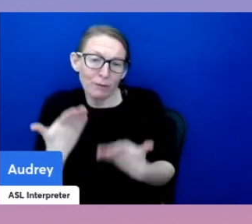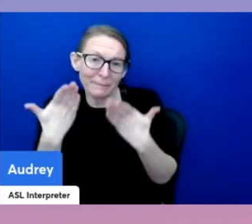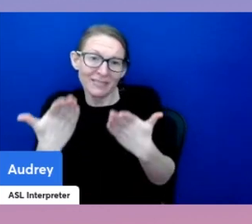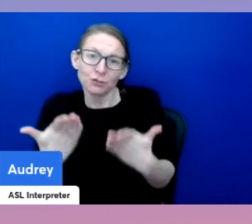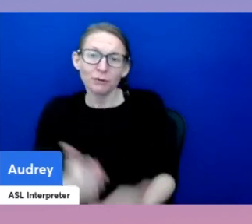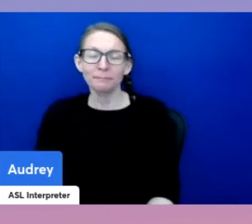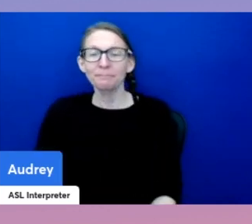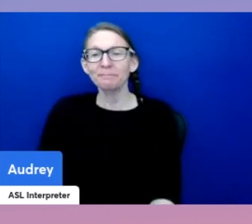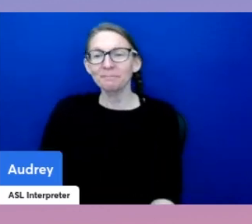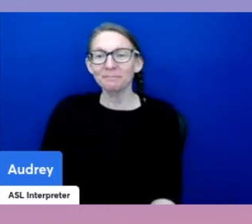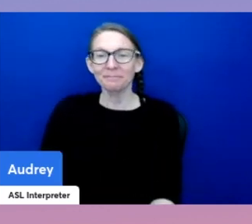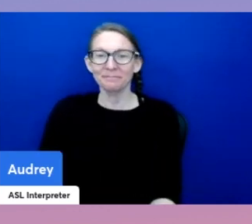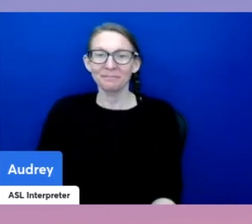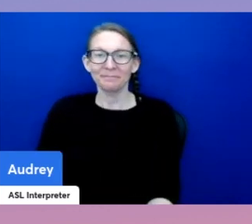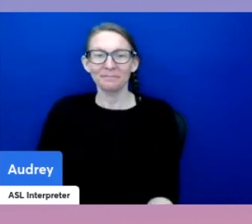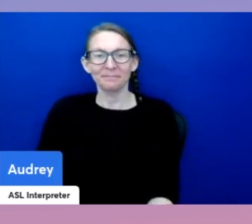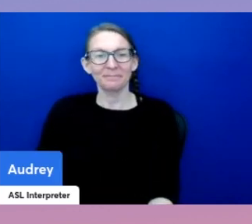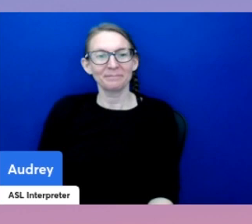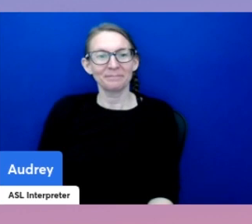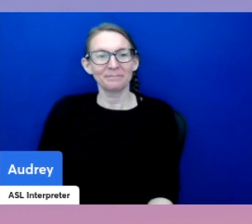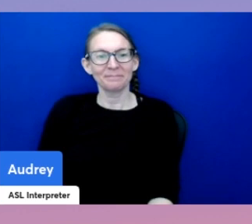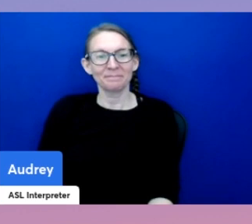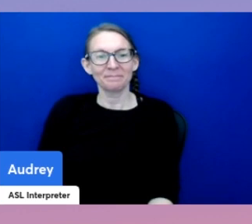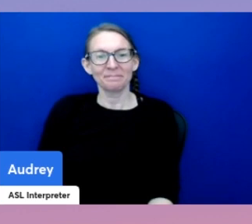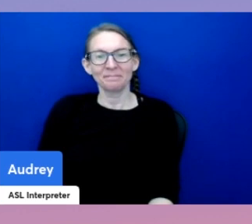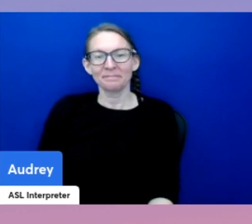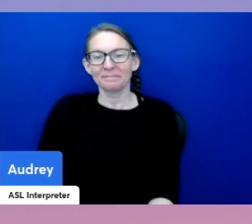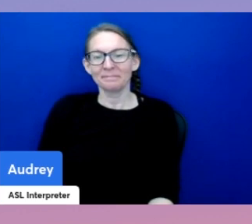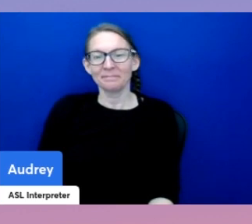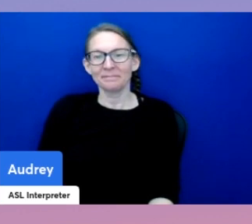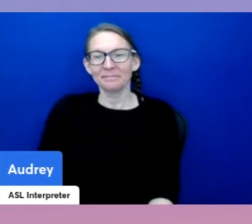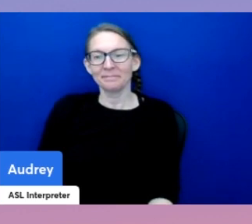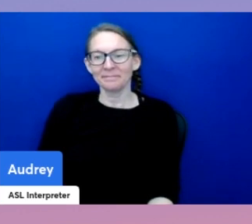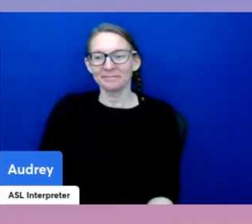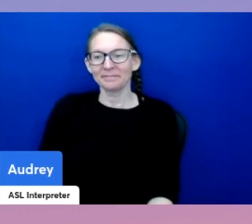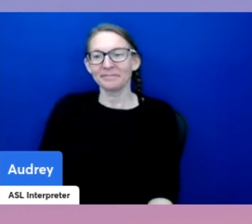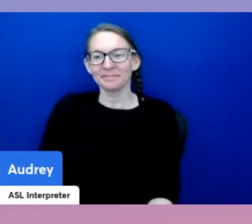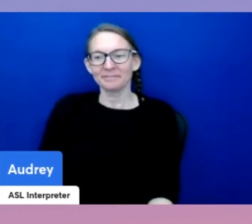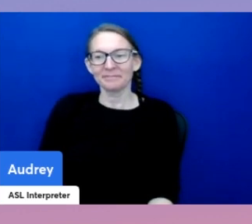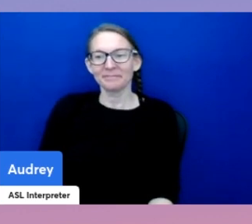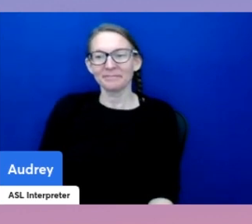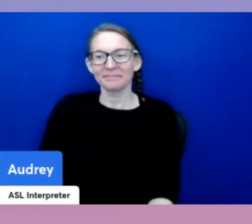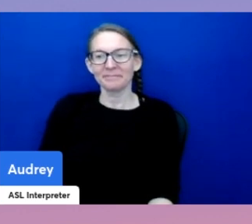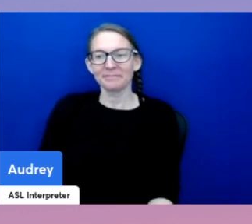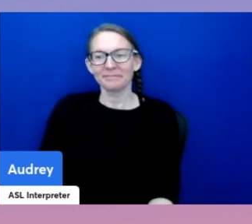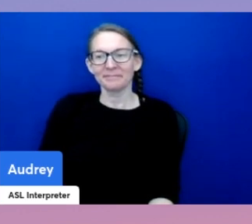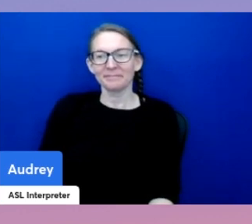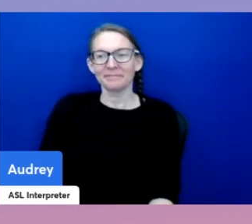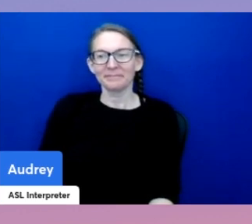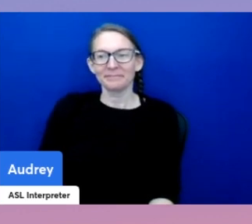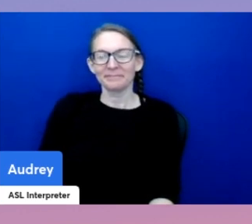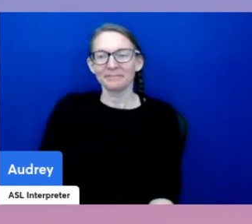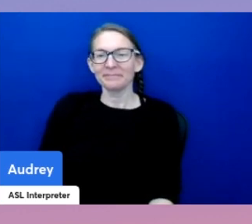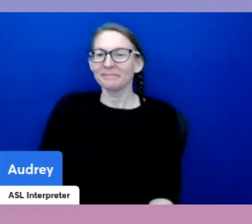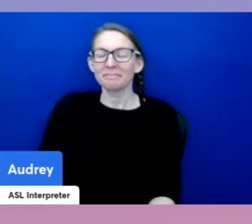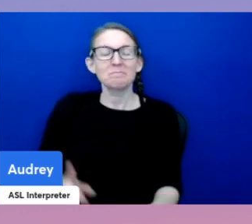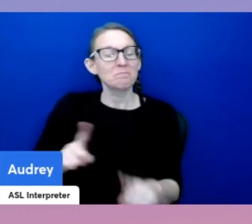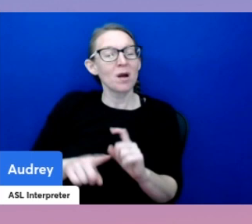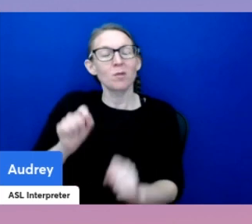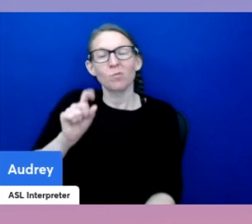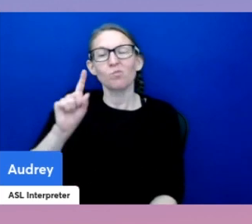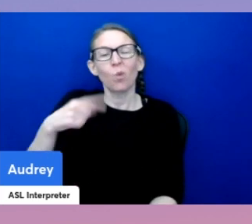But yeah, you only can do some mock